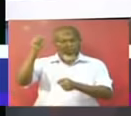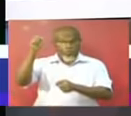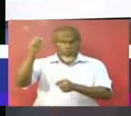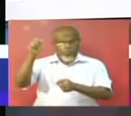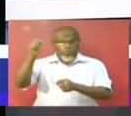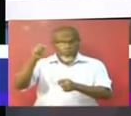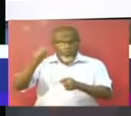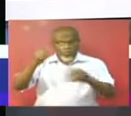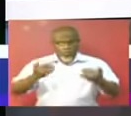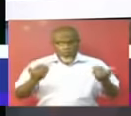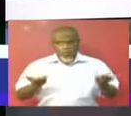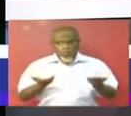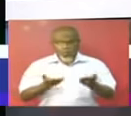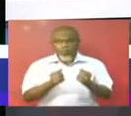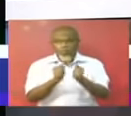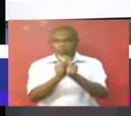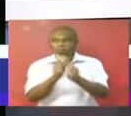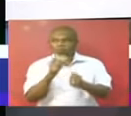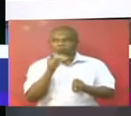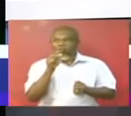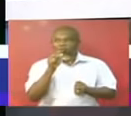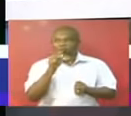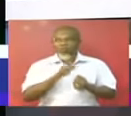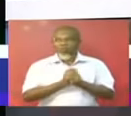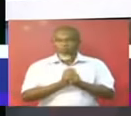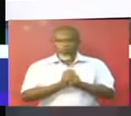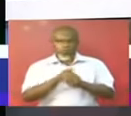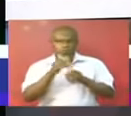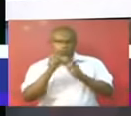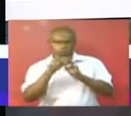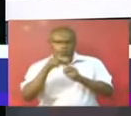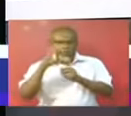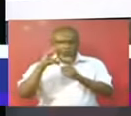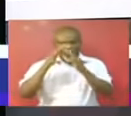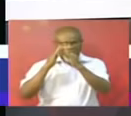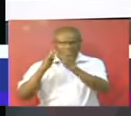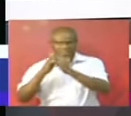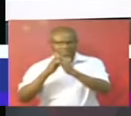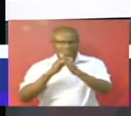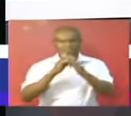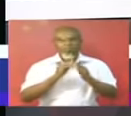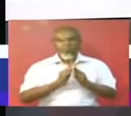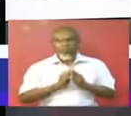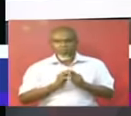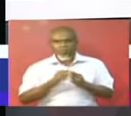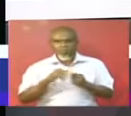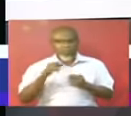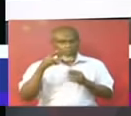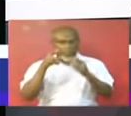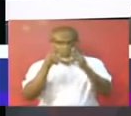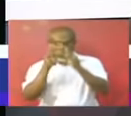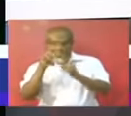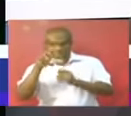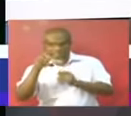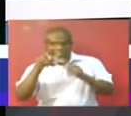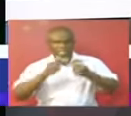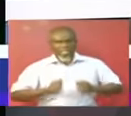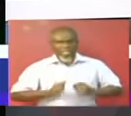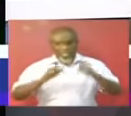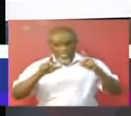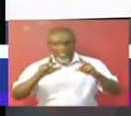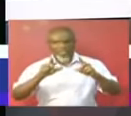We're bringing you live coverage on TTT, Talk City 91.1 FM, and on Facebook at TTT Live Online. We go now to